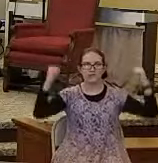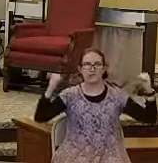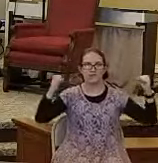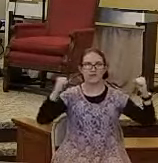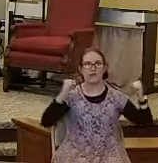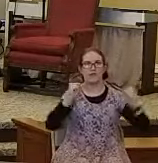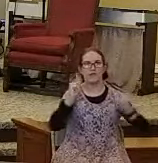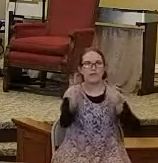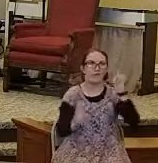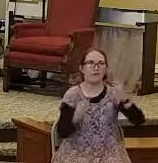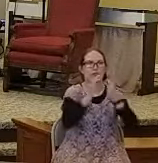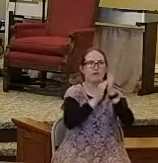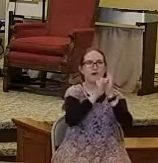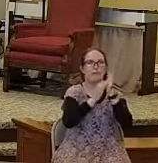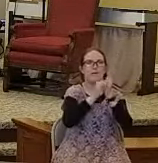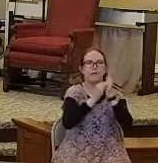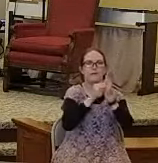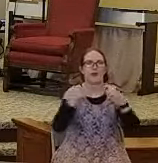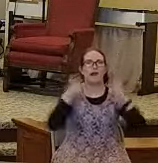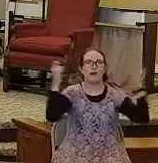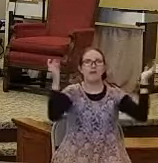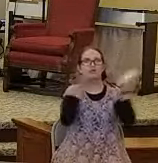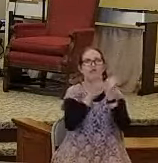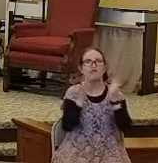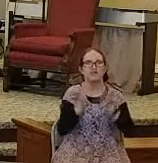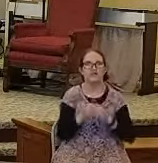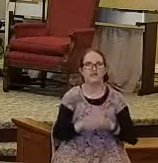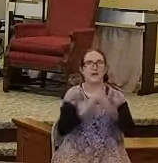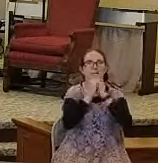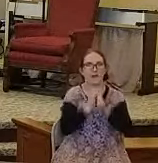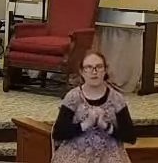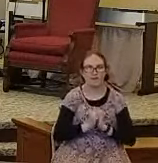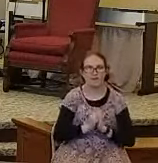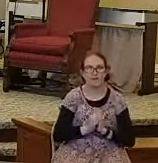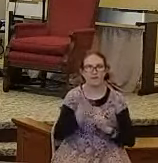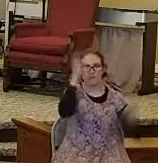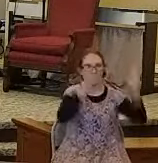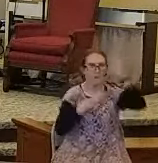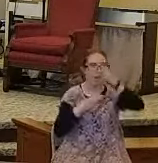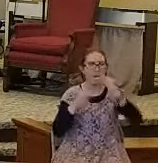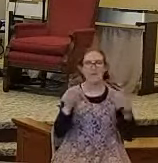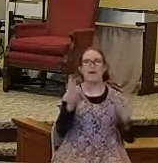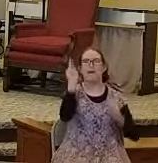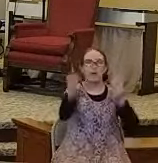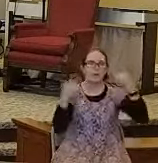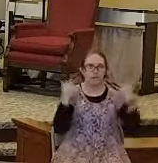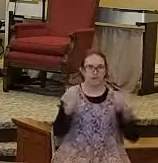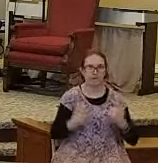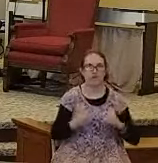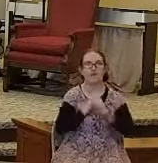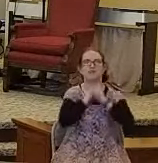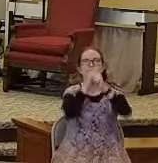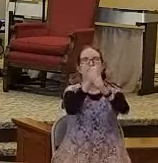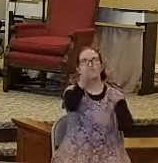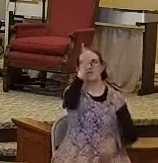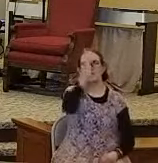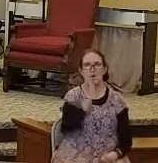to those who are weak. Hallelujah, Jesus. Amen. The issue that many people have is trusting